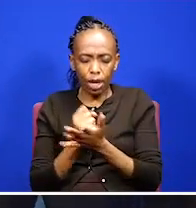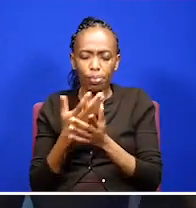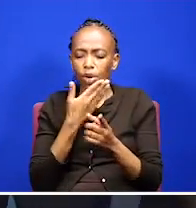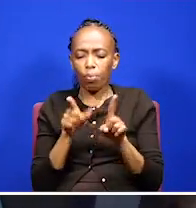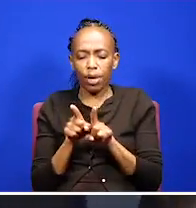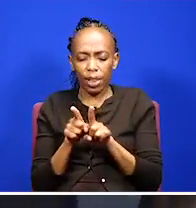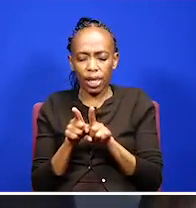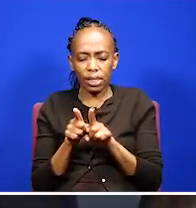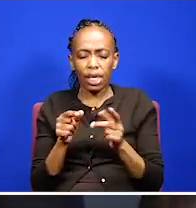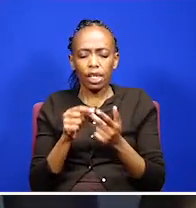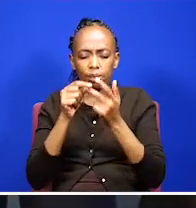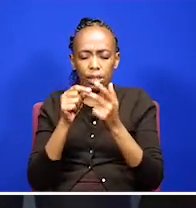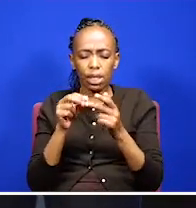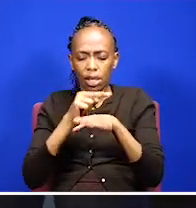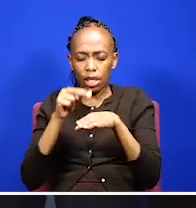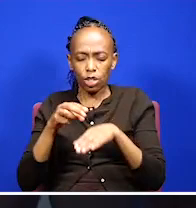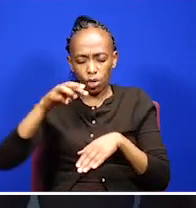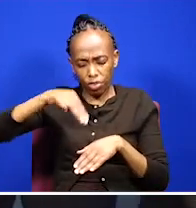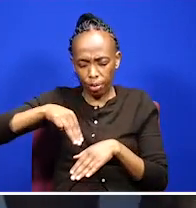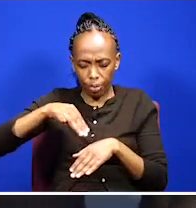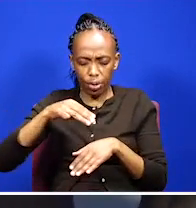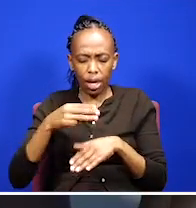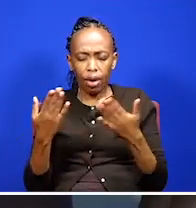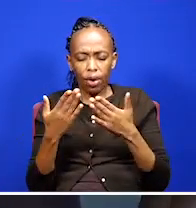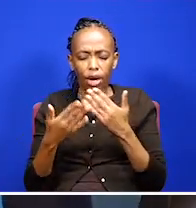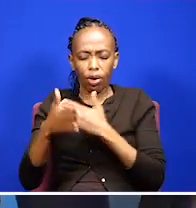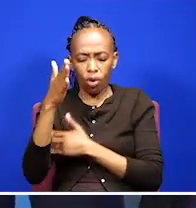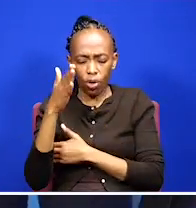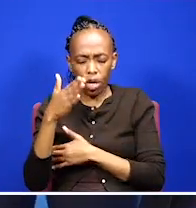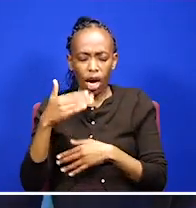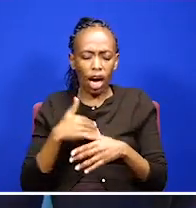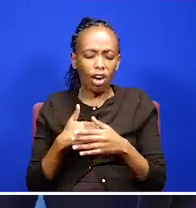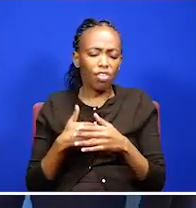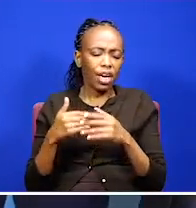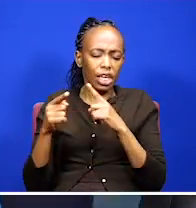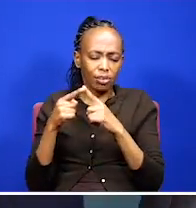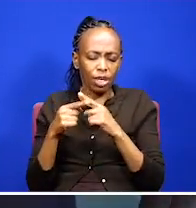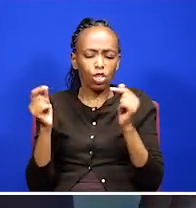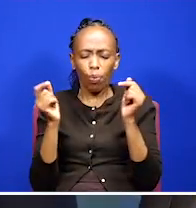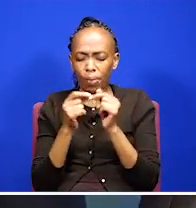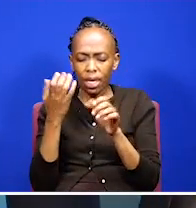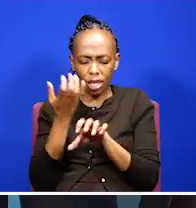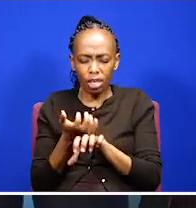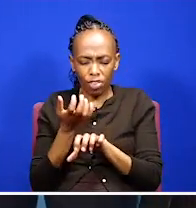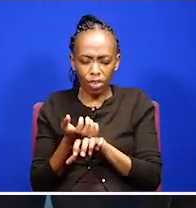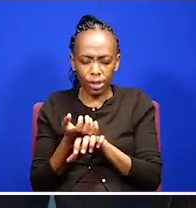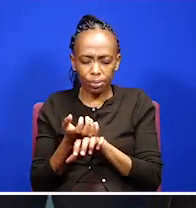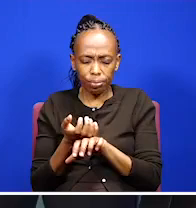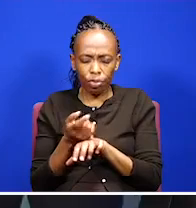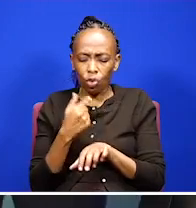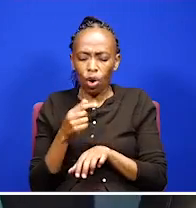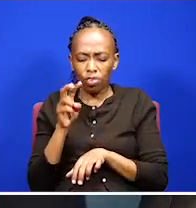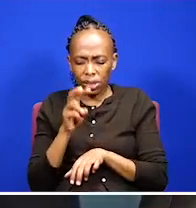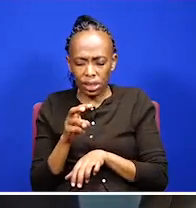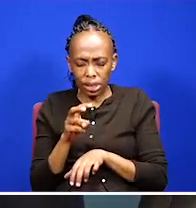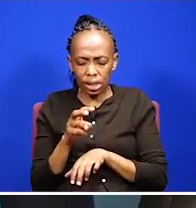brethren, especially in the nation of Namibia. Lord God, who have gone through tremendous pain and difficulty, who have seen